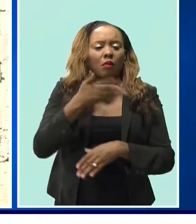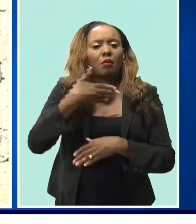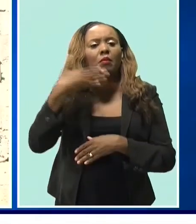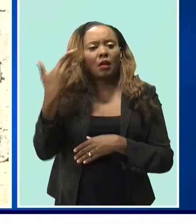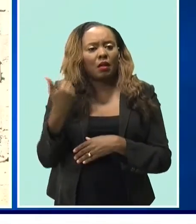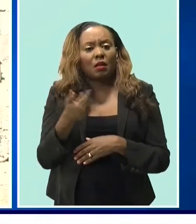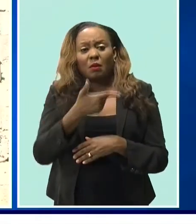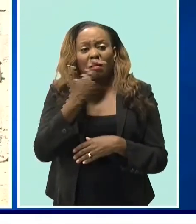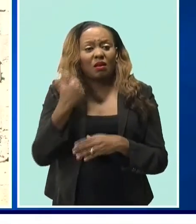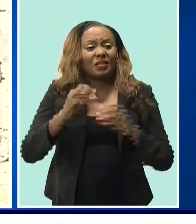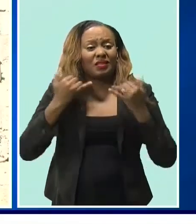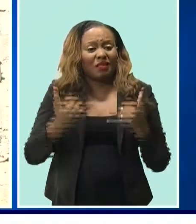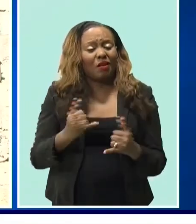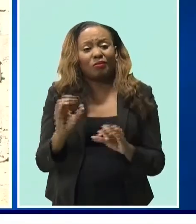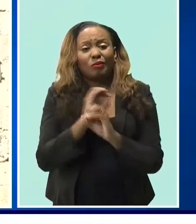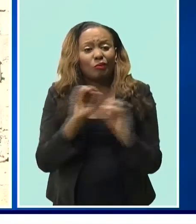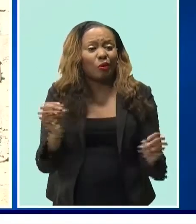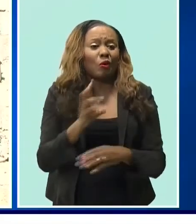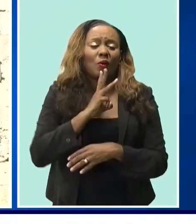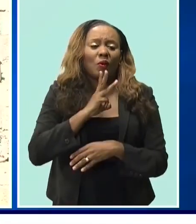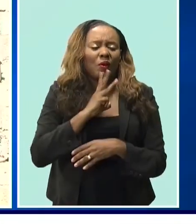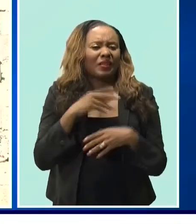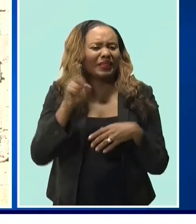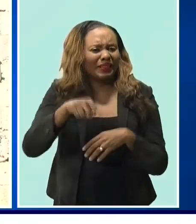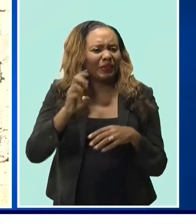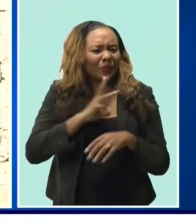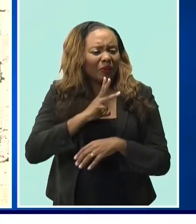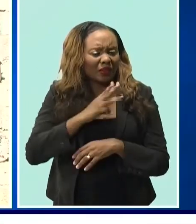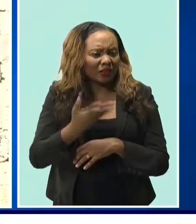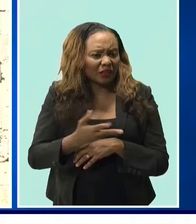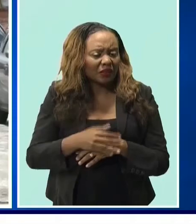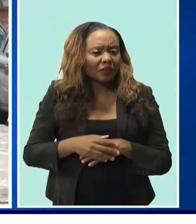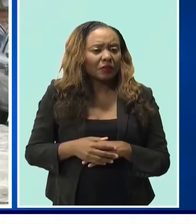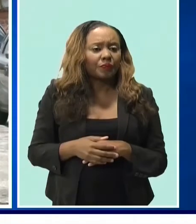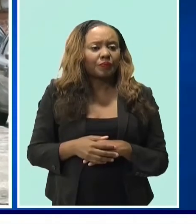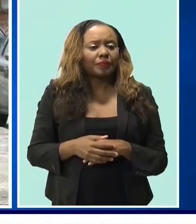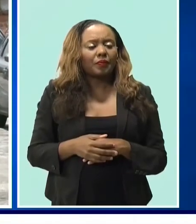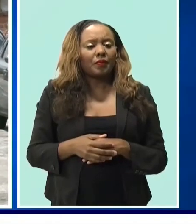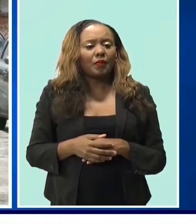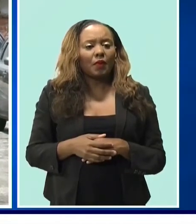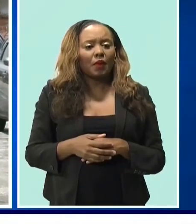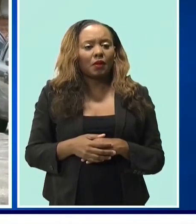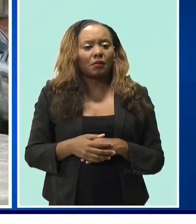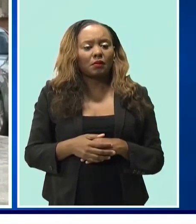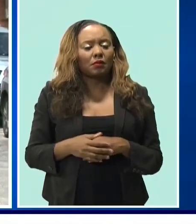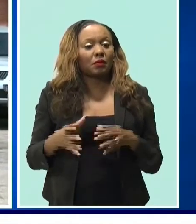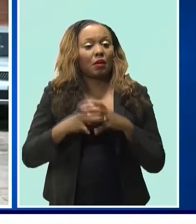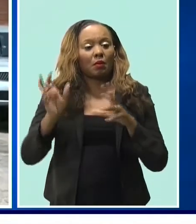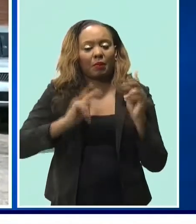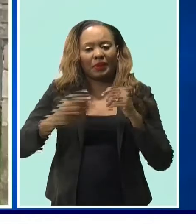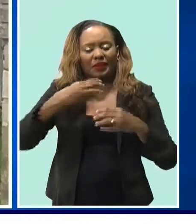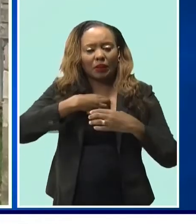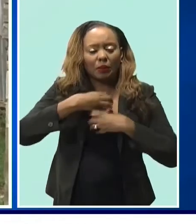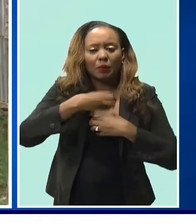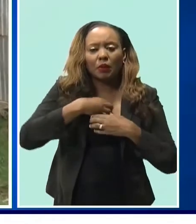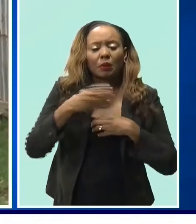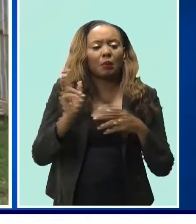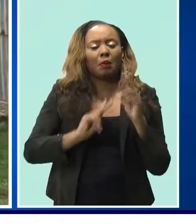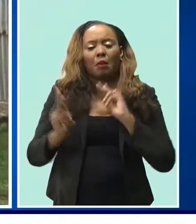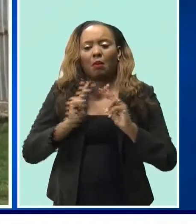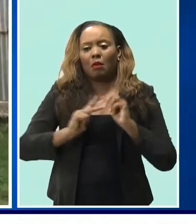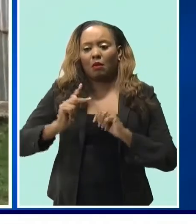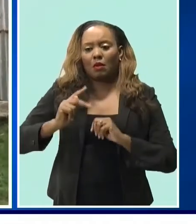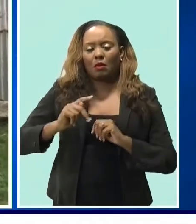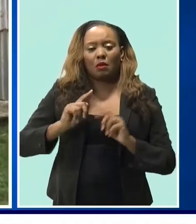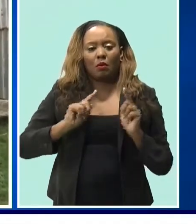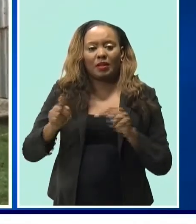of persons that are living within these communities. Mr. Griffith said there have been complaints of some residents using the water from the